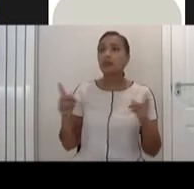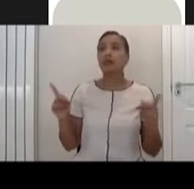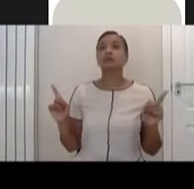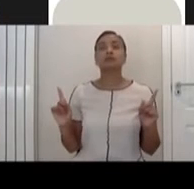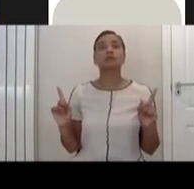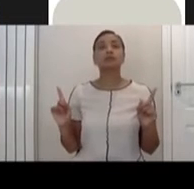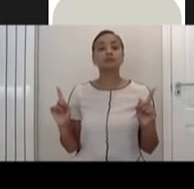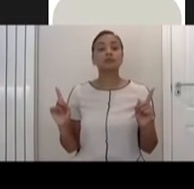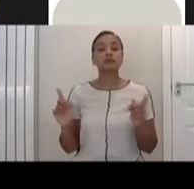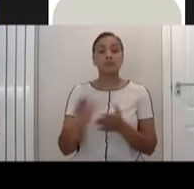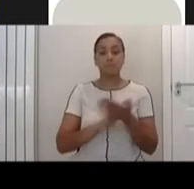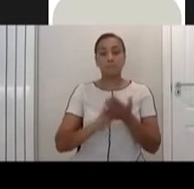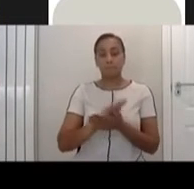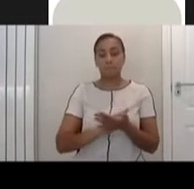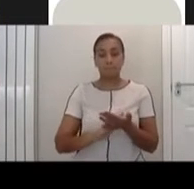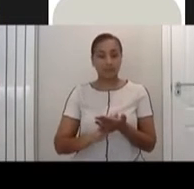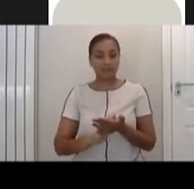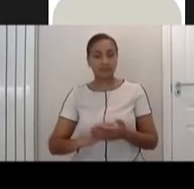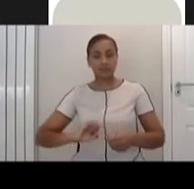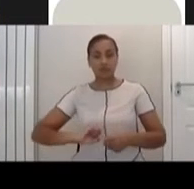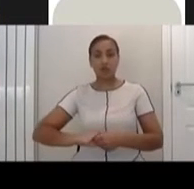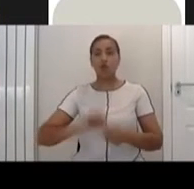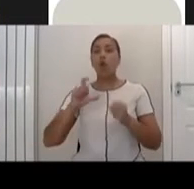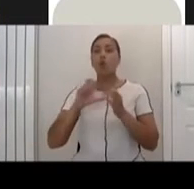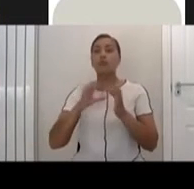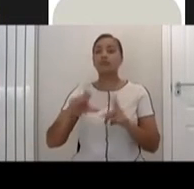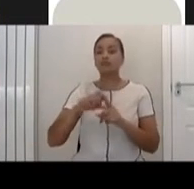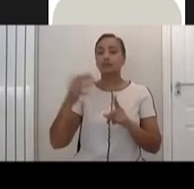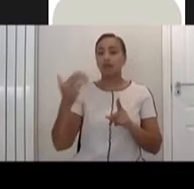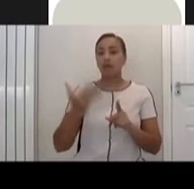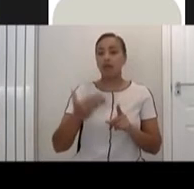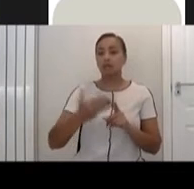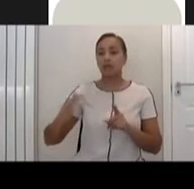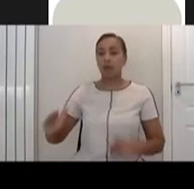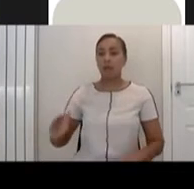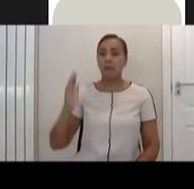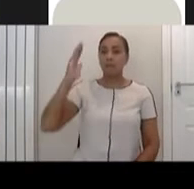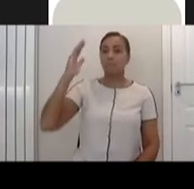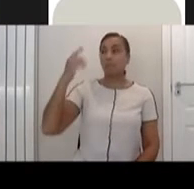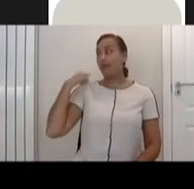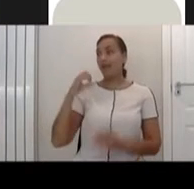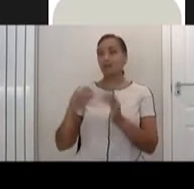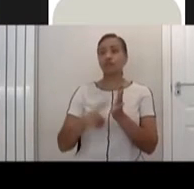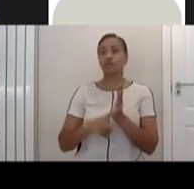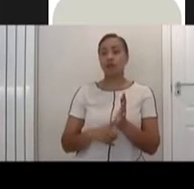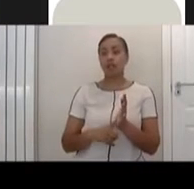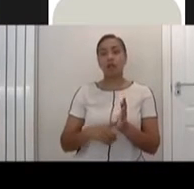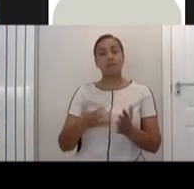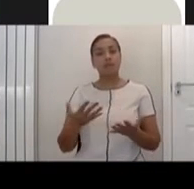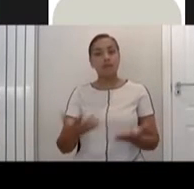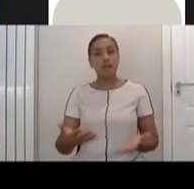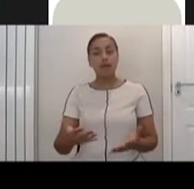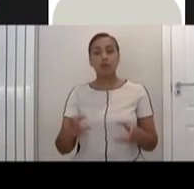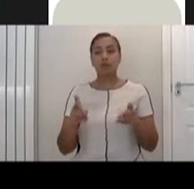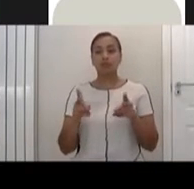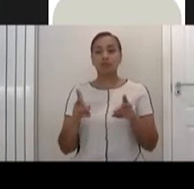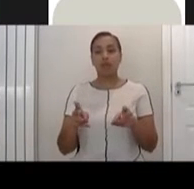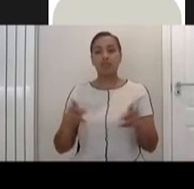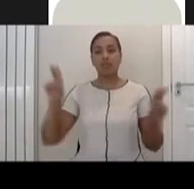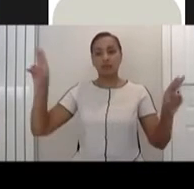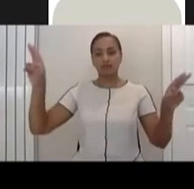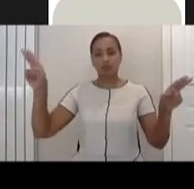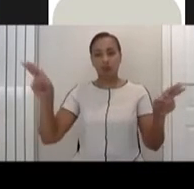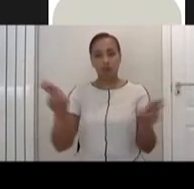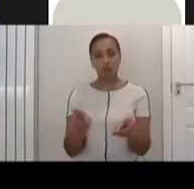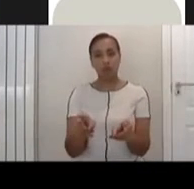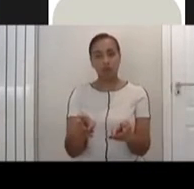we've had the first wave of COVID, and as Dudu was saying, the average number of deaths now is what we'd expect to be, or lower than what we'd expect it